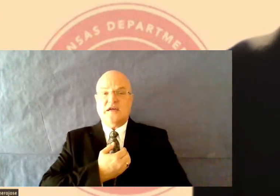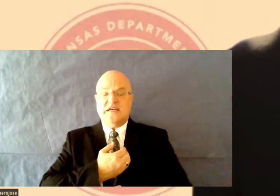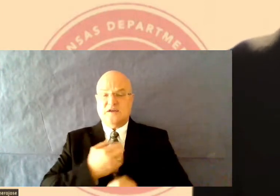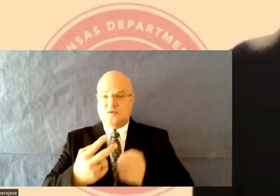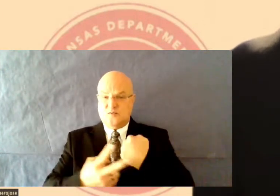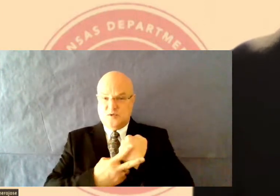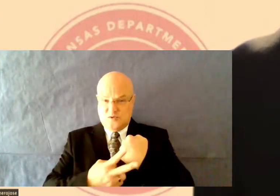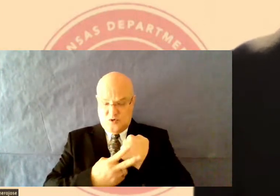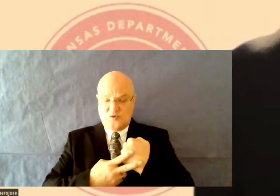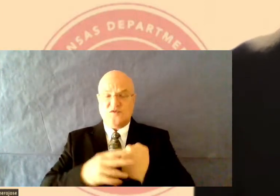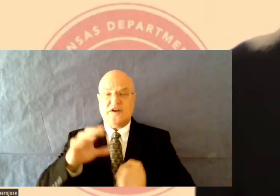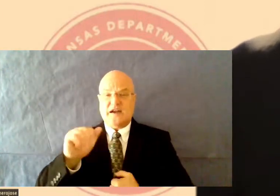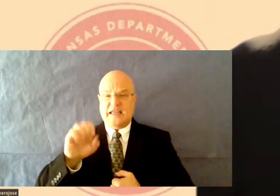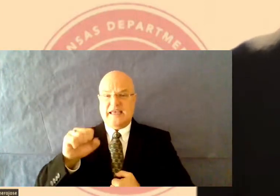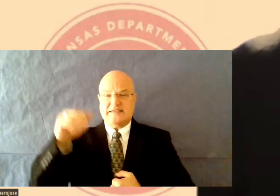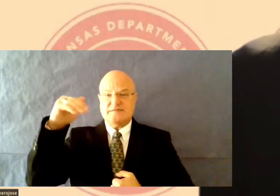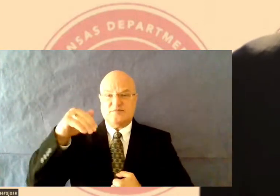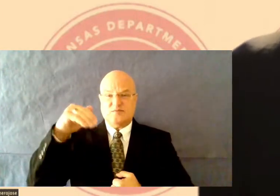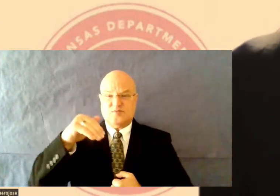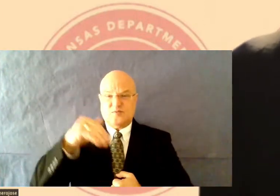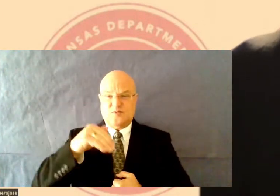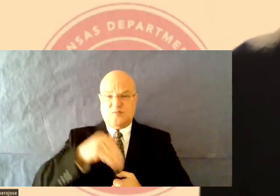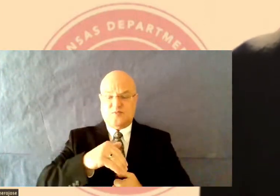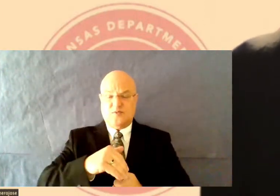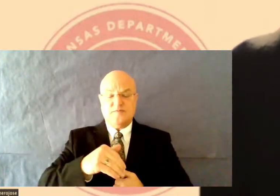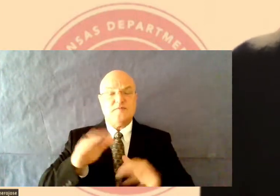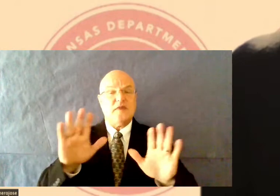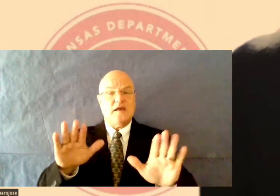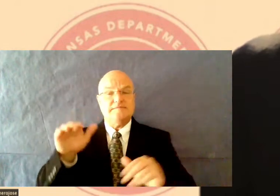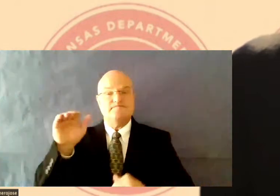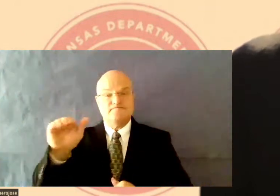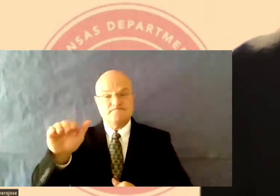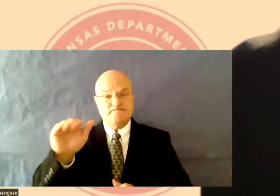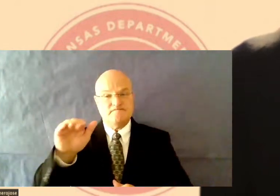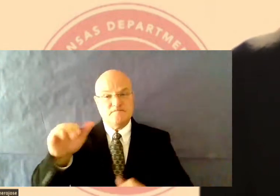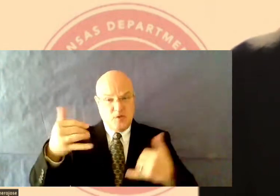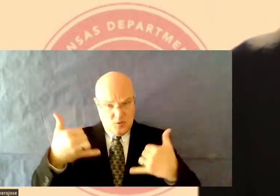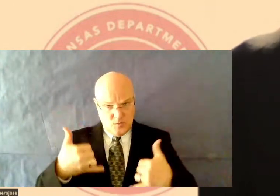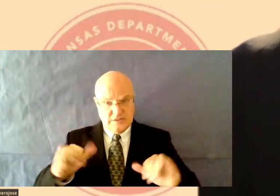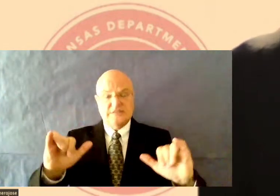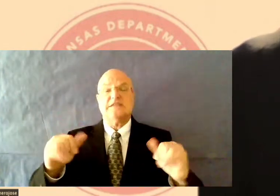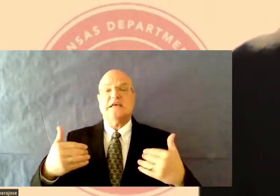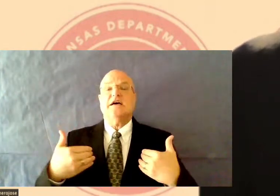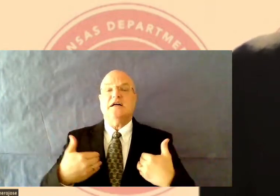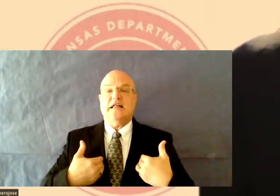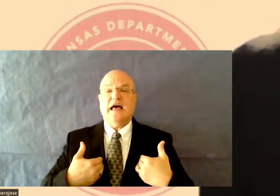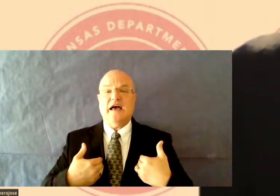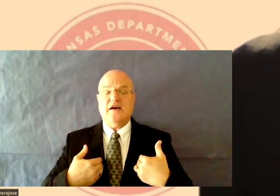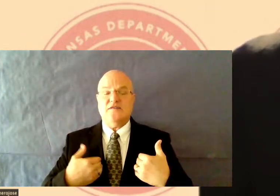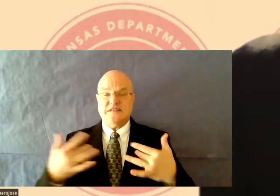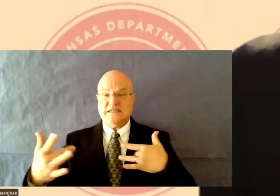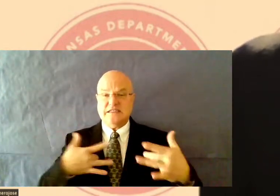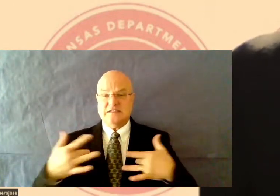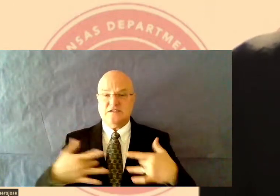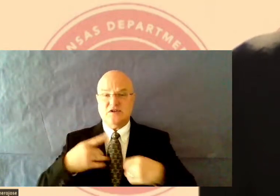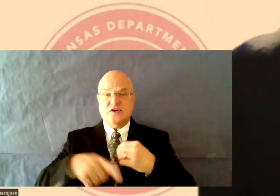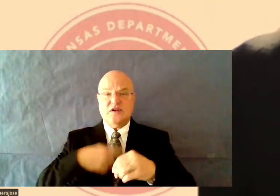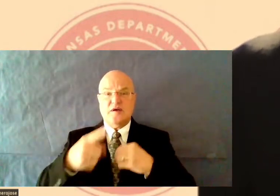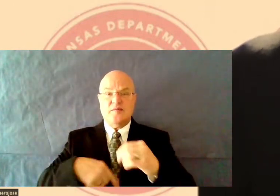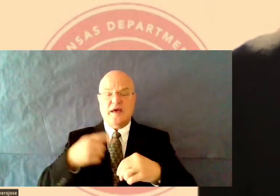down. I want to remind everyone that we still have the concern about our